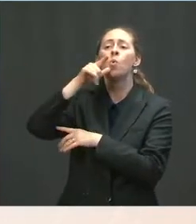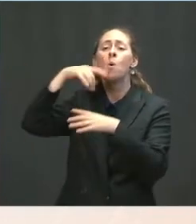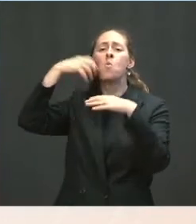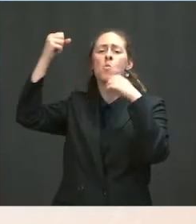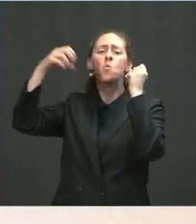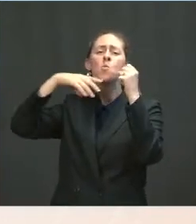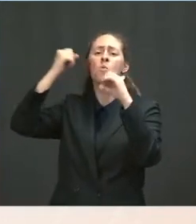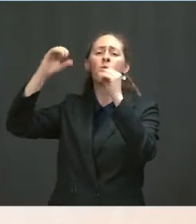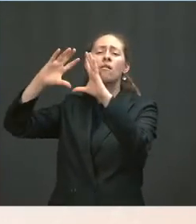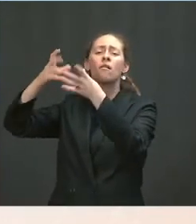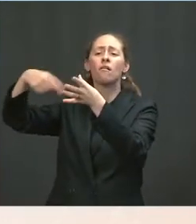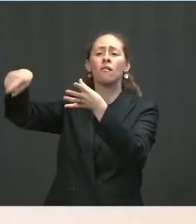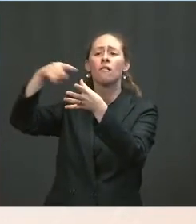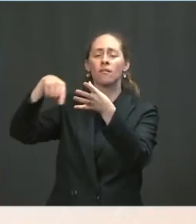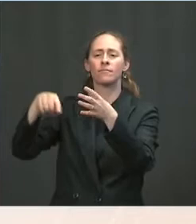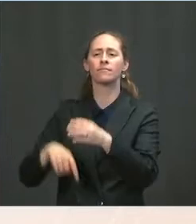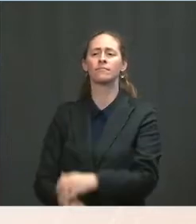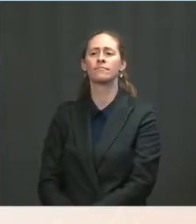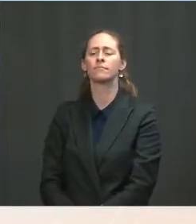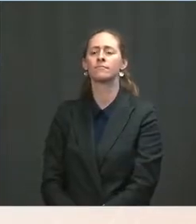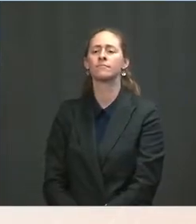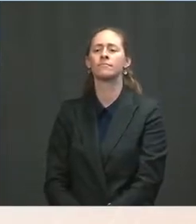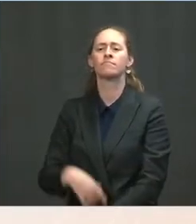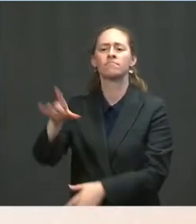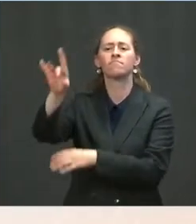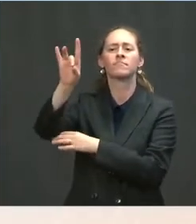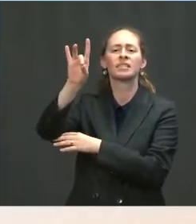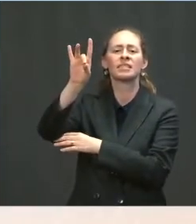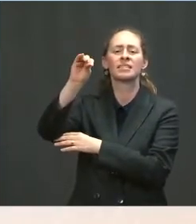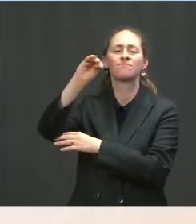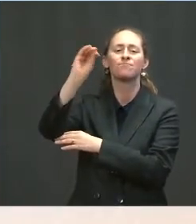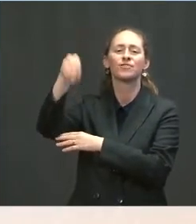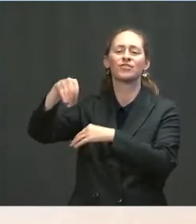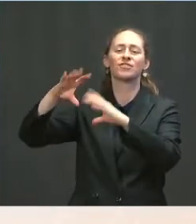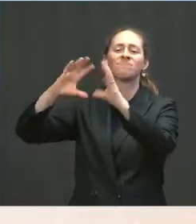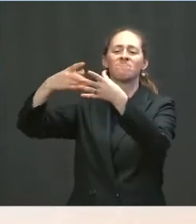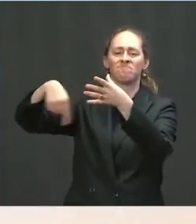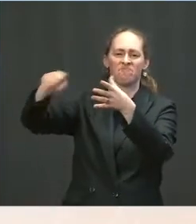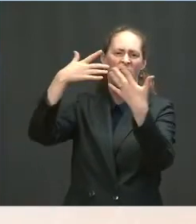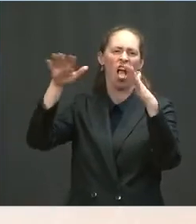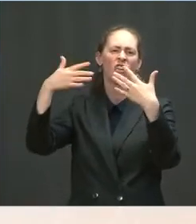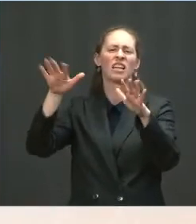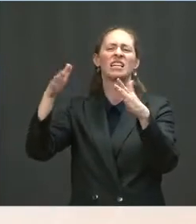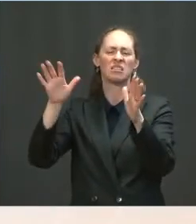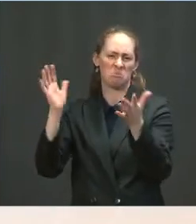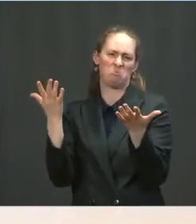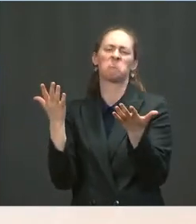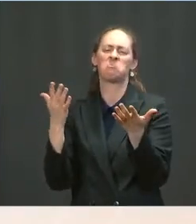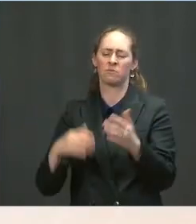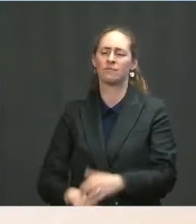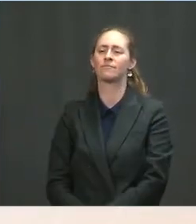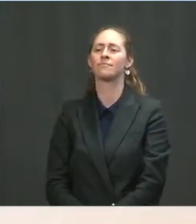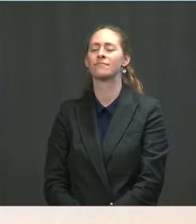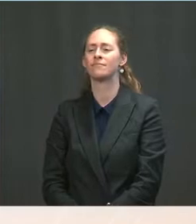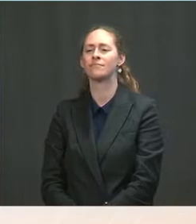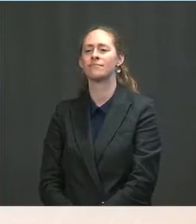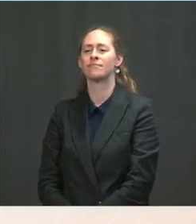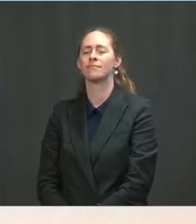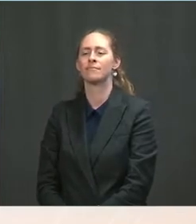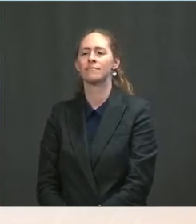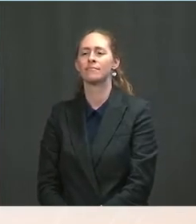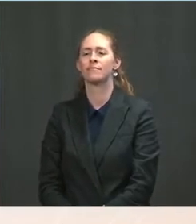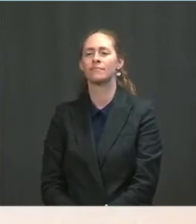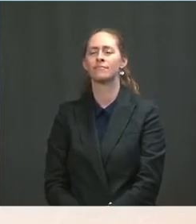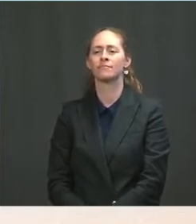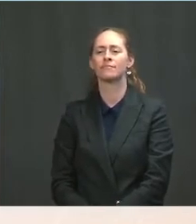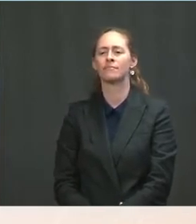are people who are over the age of 65. And so that's what we're going to continue to do. And so our goal is to make sure that we are not